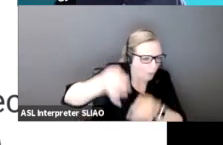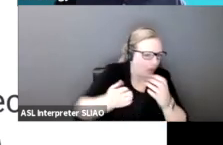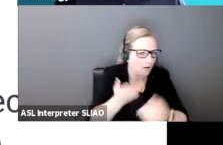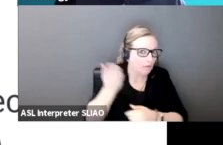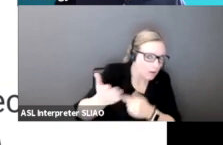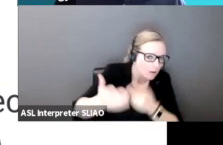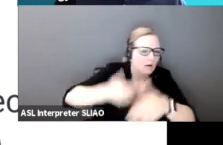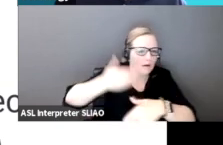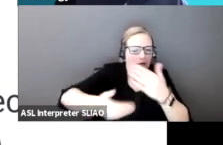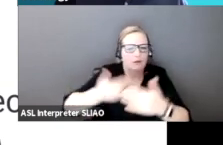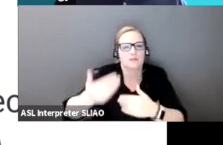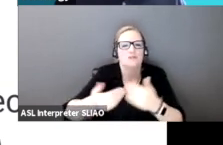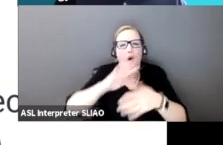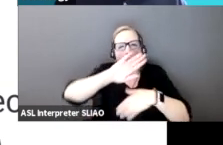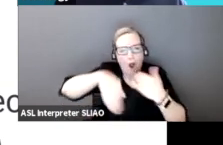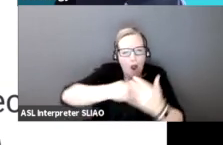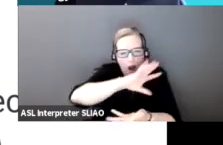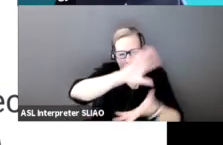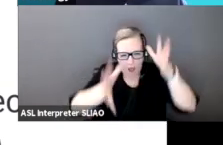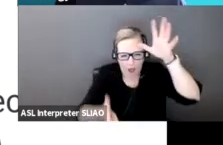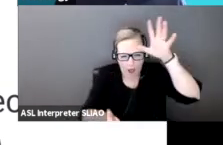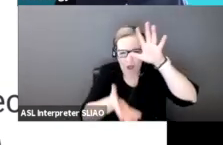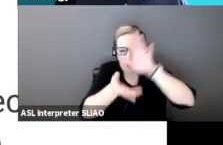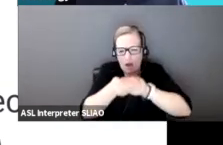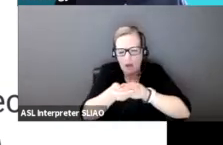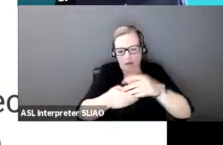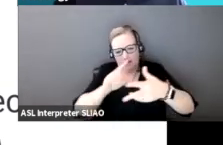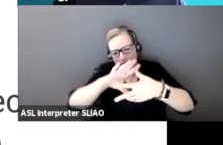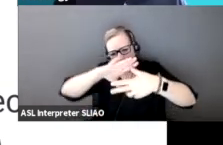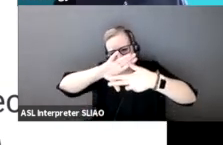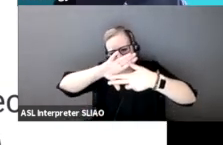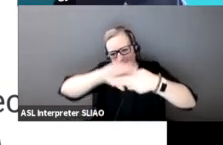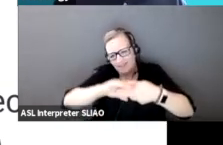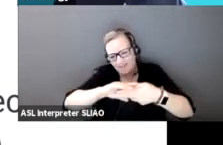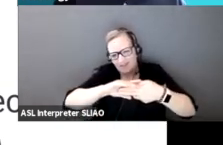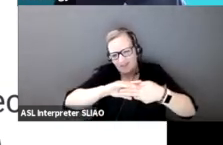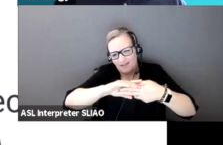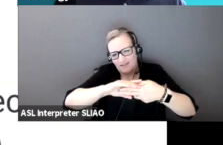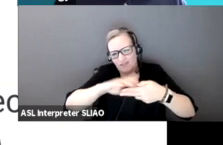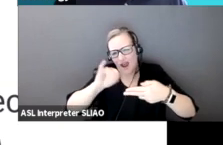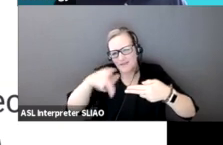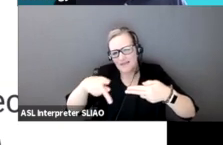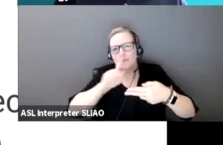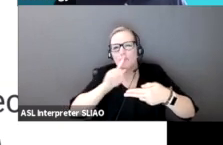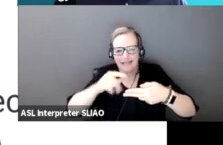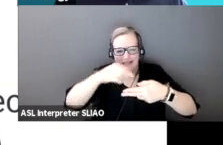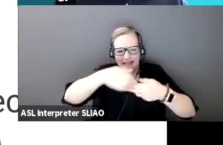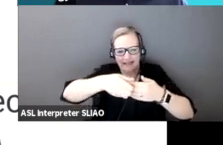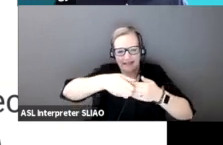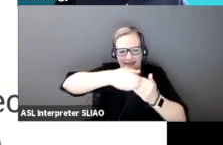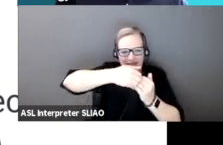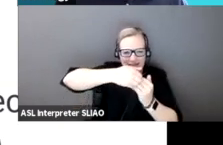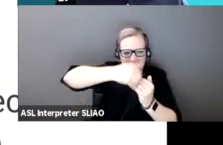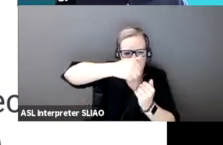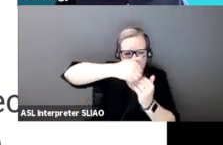into the concept of IP, but just be aware that those are three very different things. we're going to be touching on all three of those